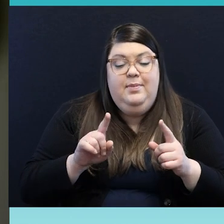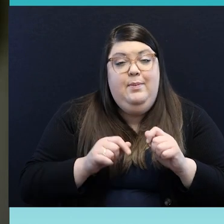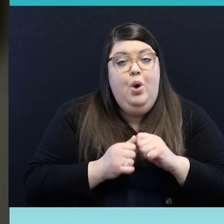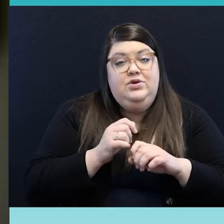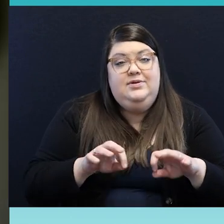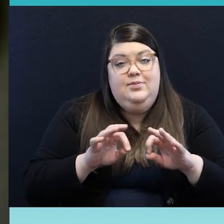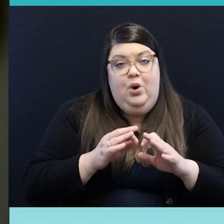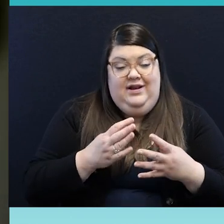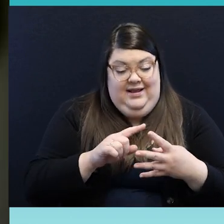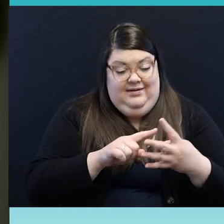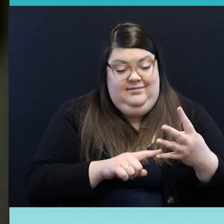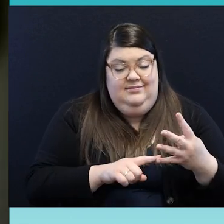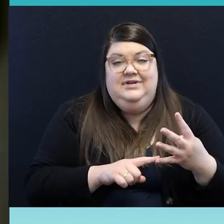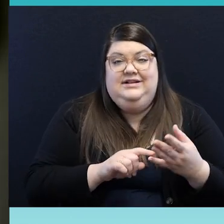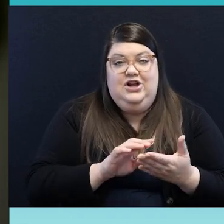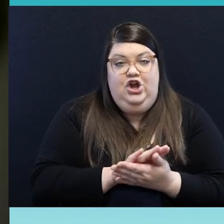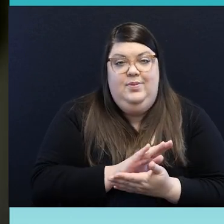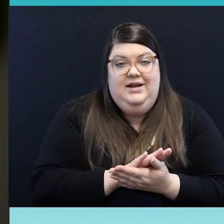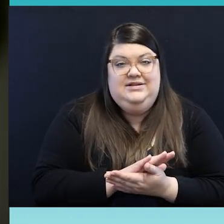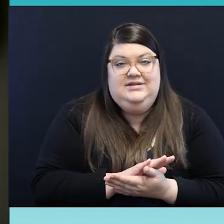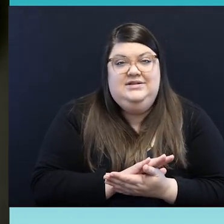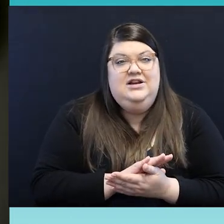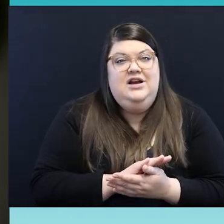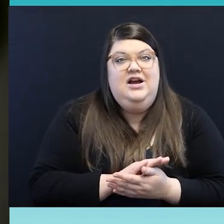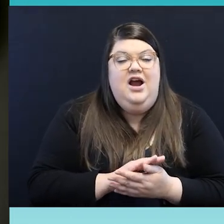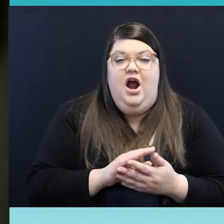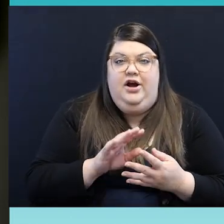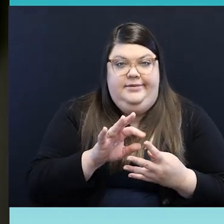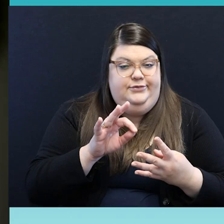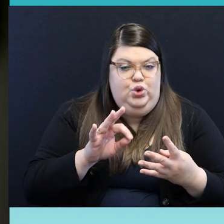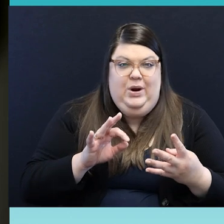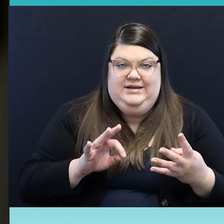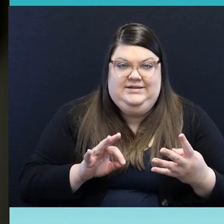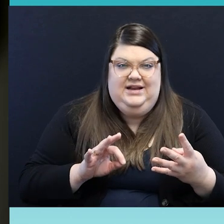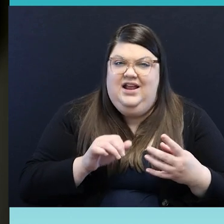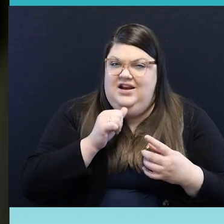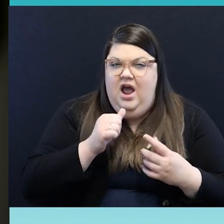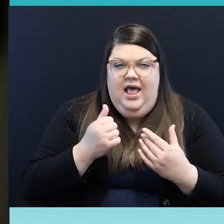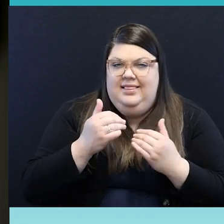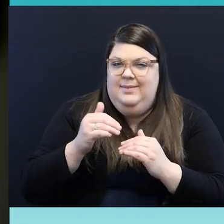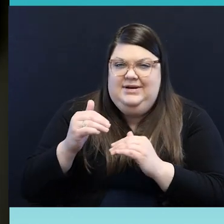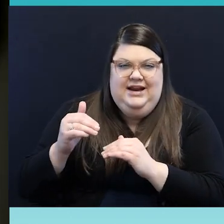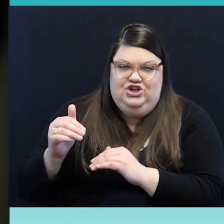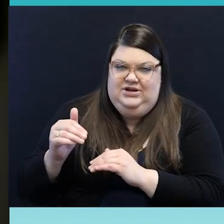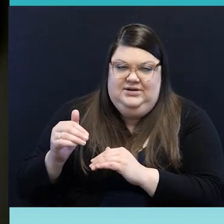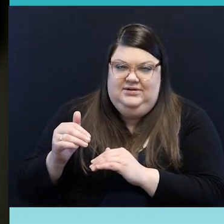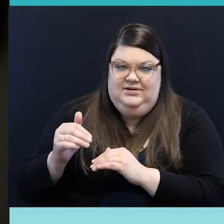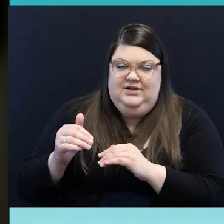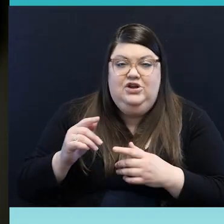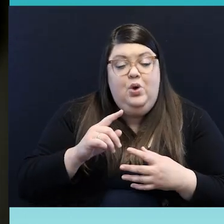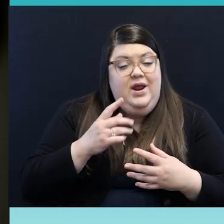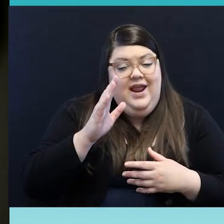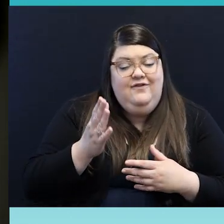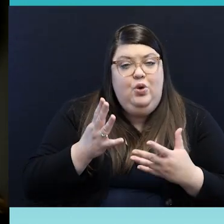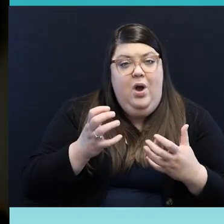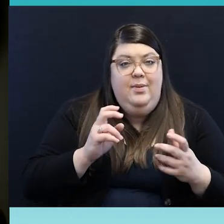these documents is to understand that these are documents of choice and not of limitation. I never want people to